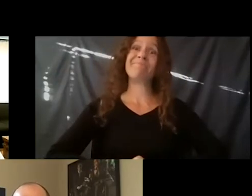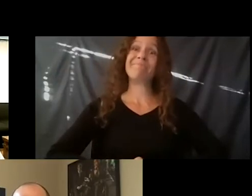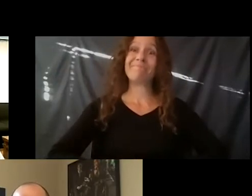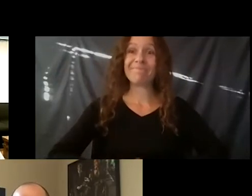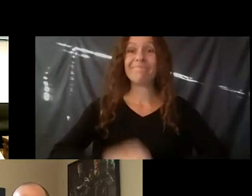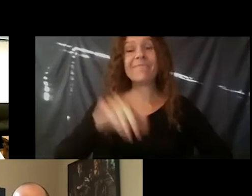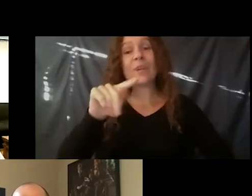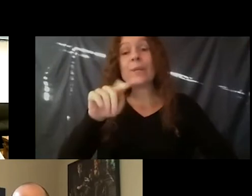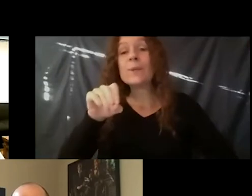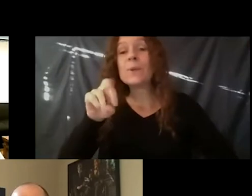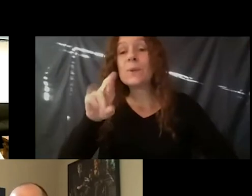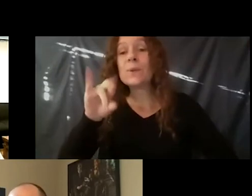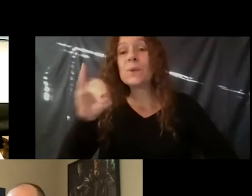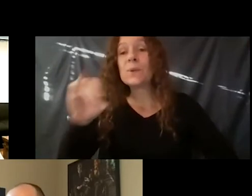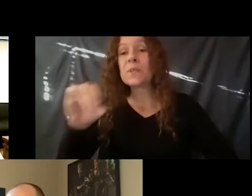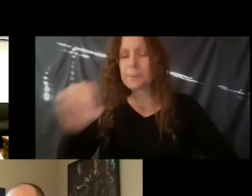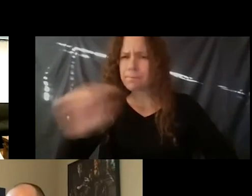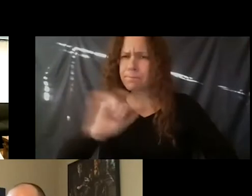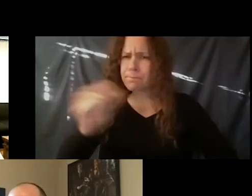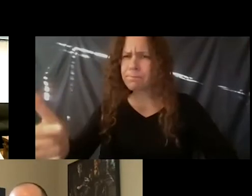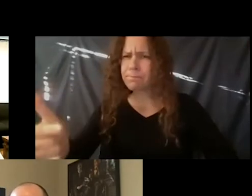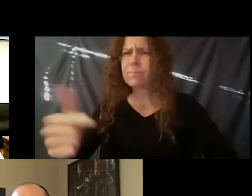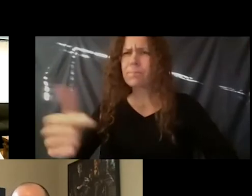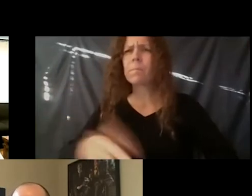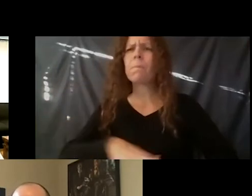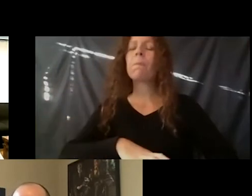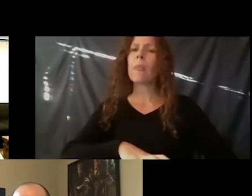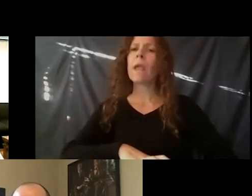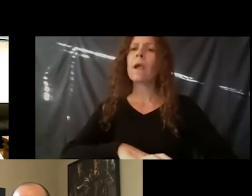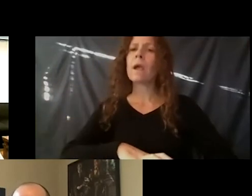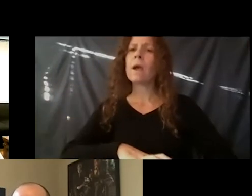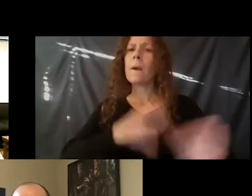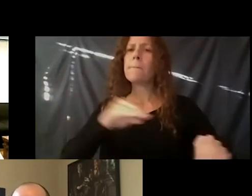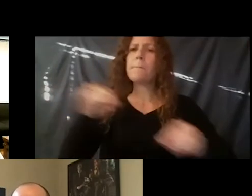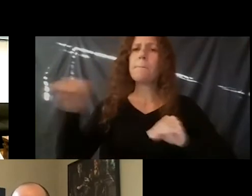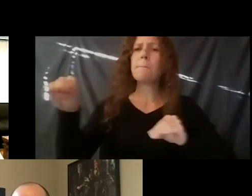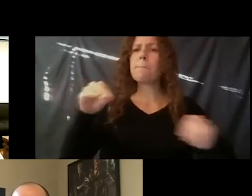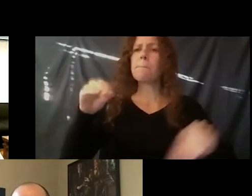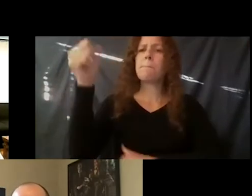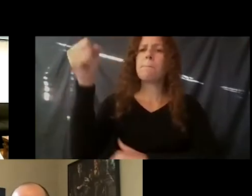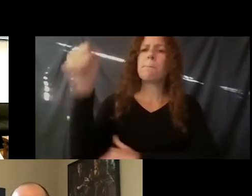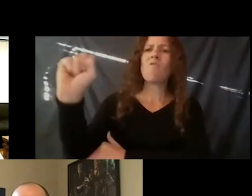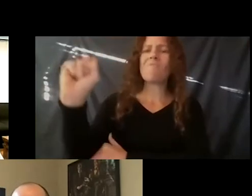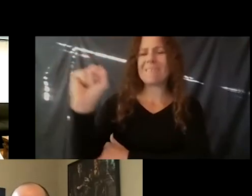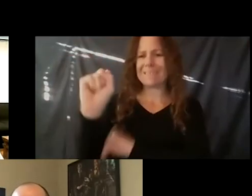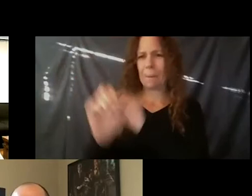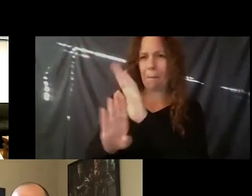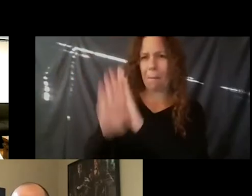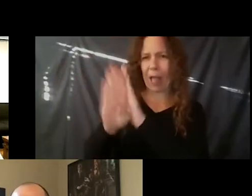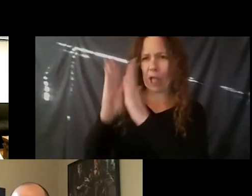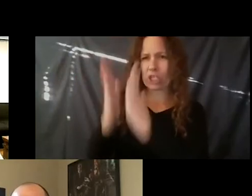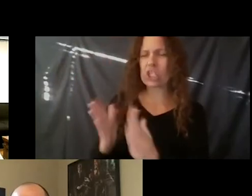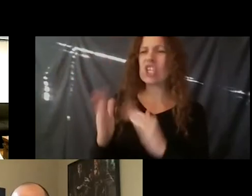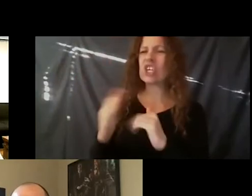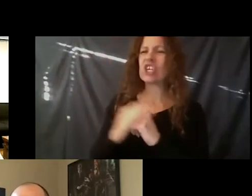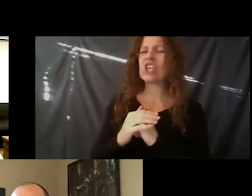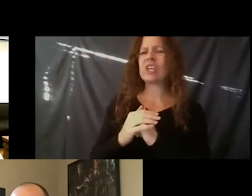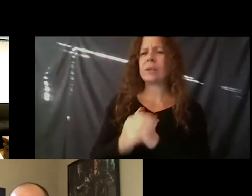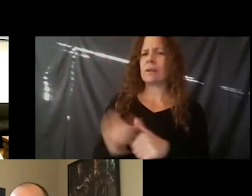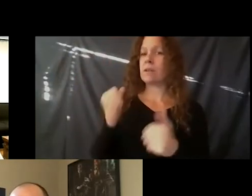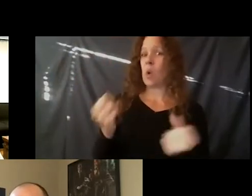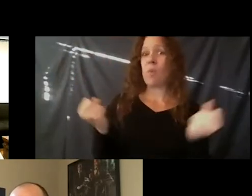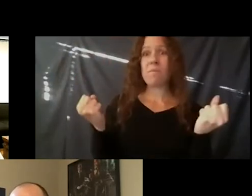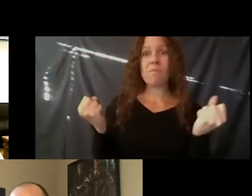Tori, question for you. You're a movement builder, and we've seen several movements in the past few years have major moments, like